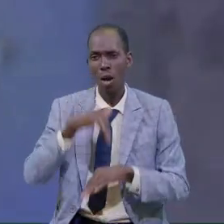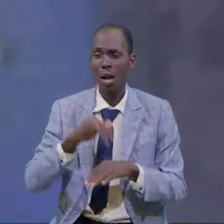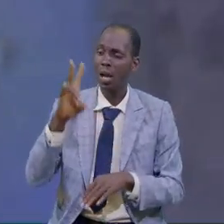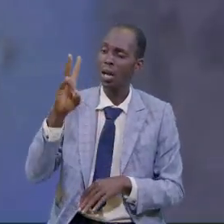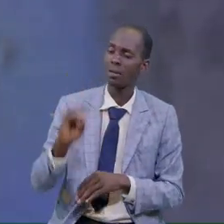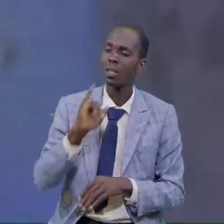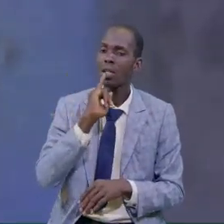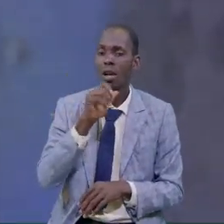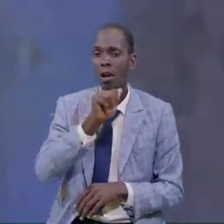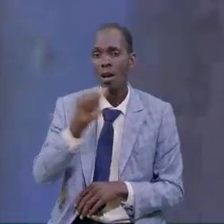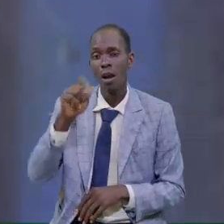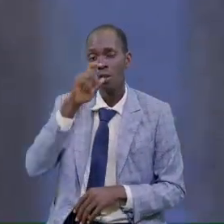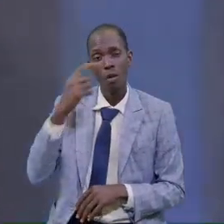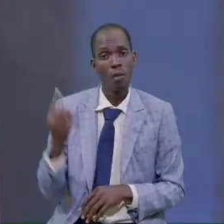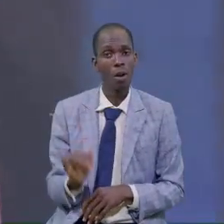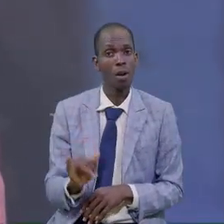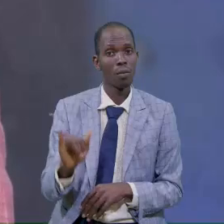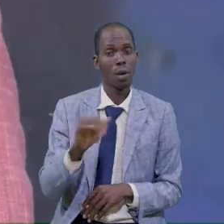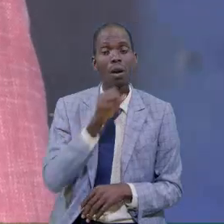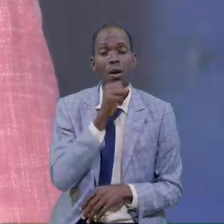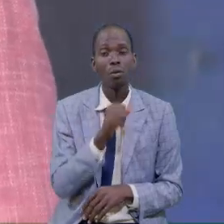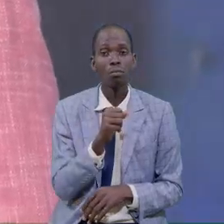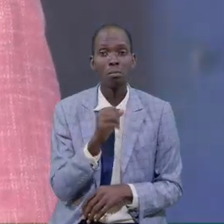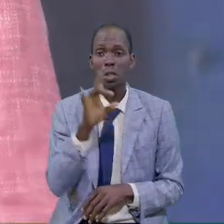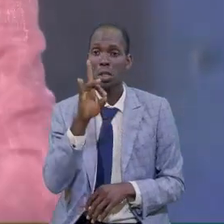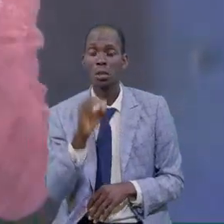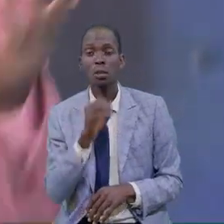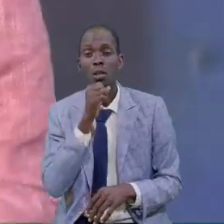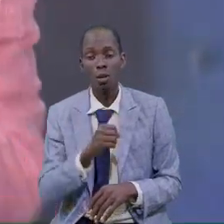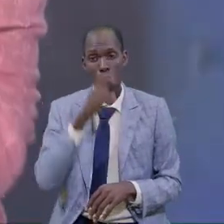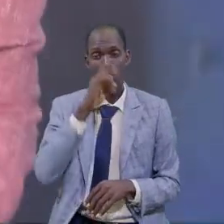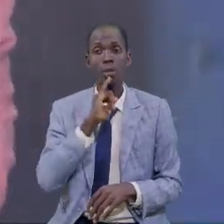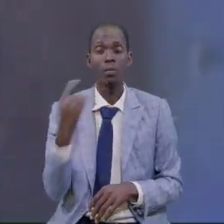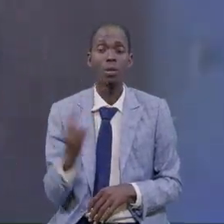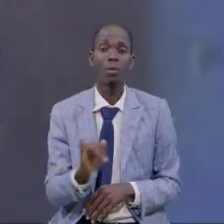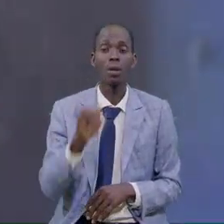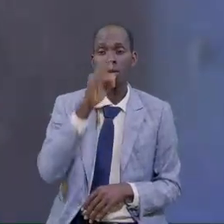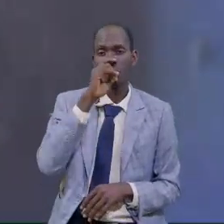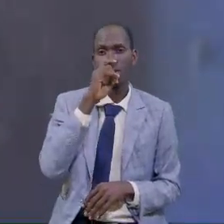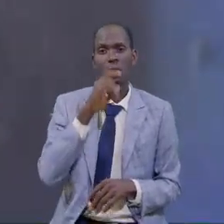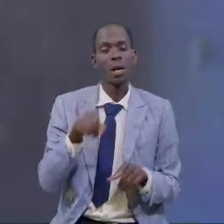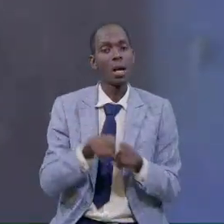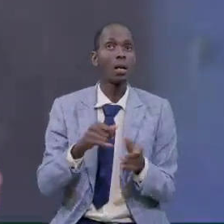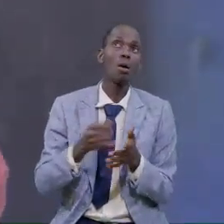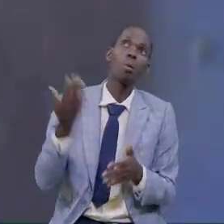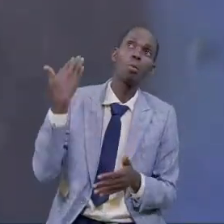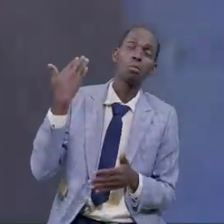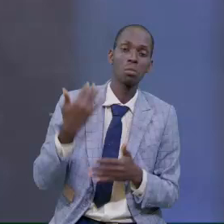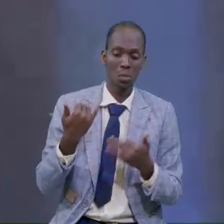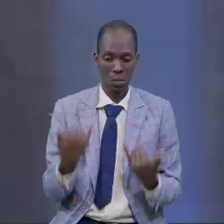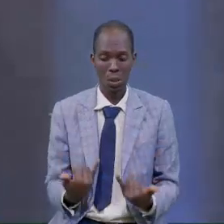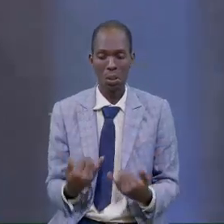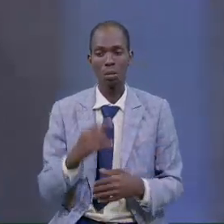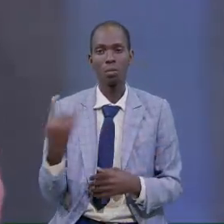is a fool forever. That's what I've been doing. As it was yesterday, so today, and so forever. You're resisting change.